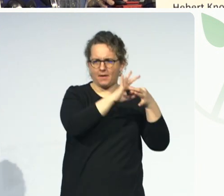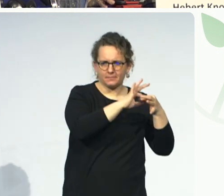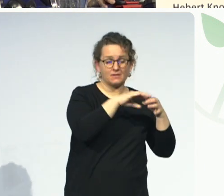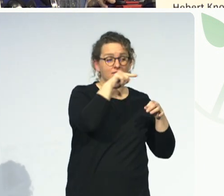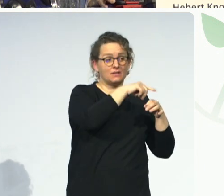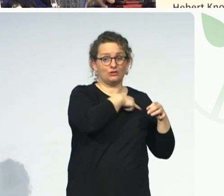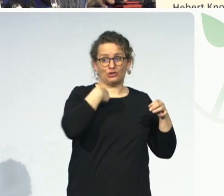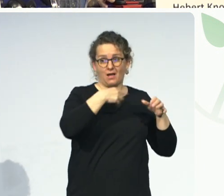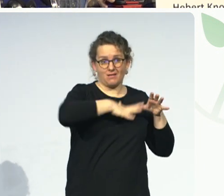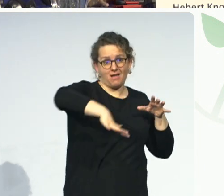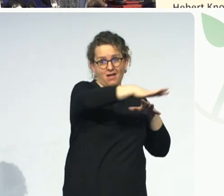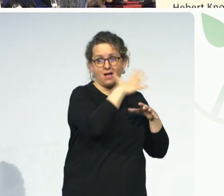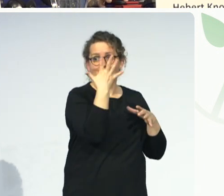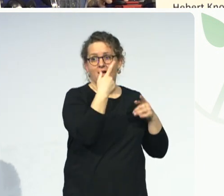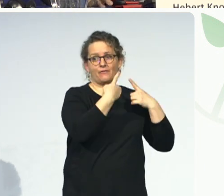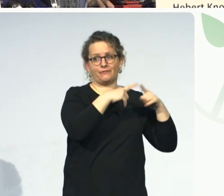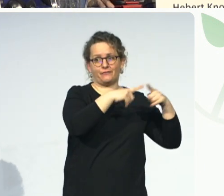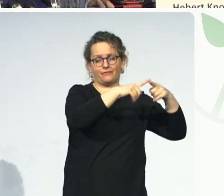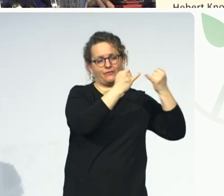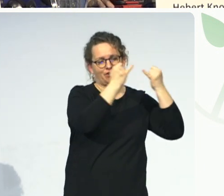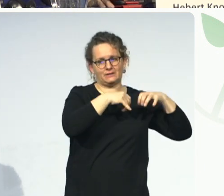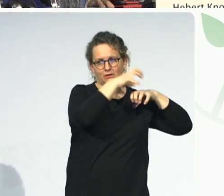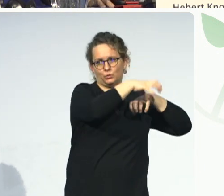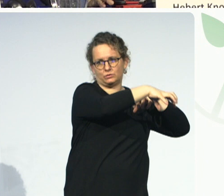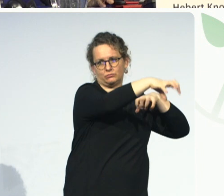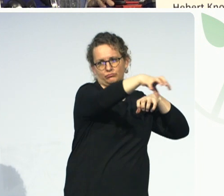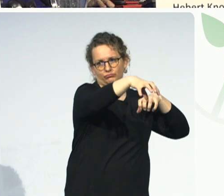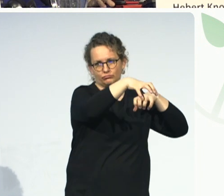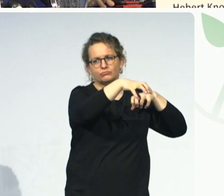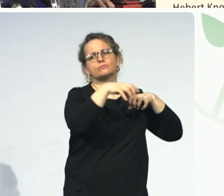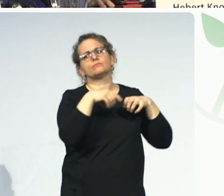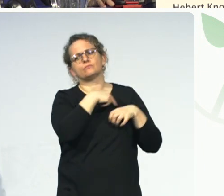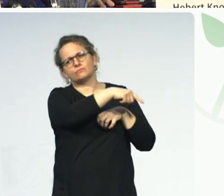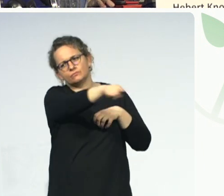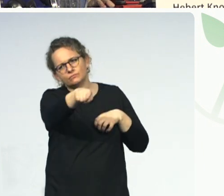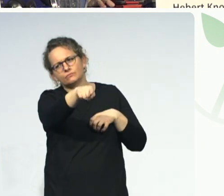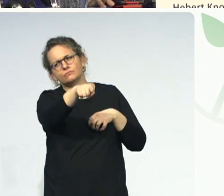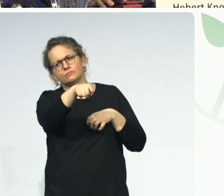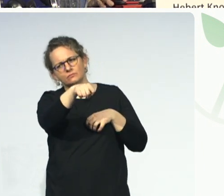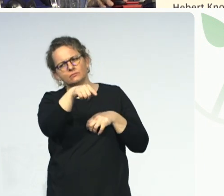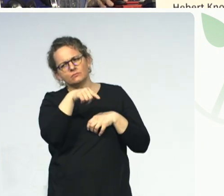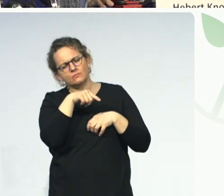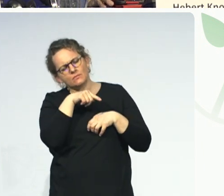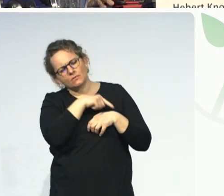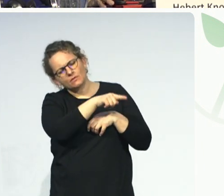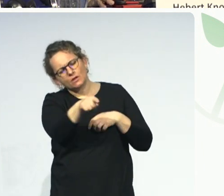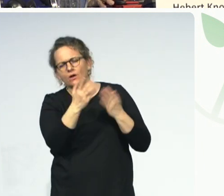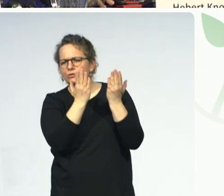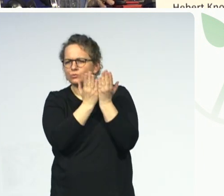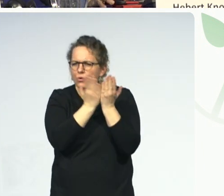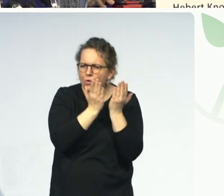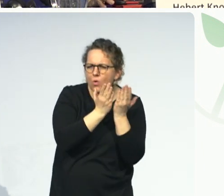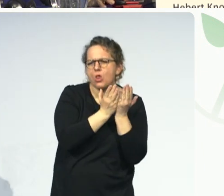Institute is the only one globally that has a core value of embedding the CRPD